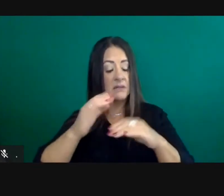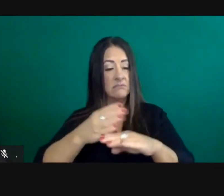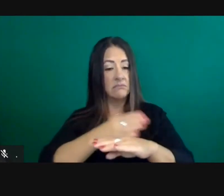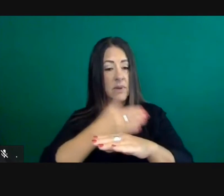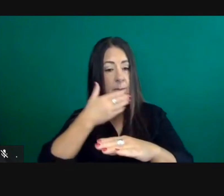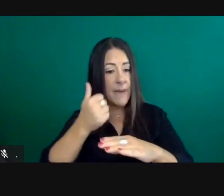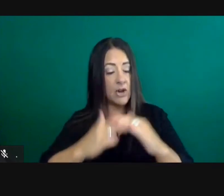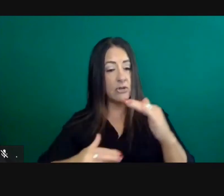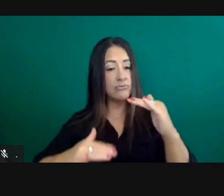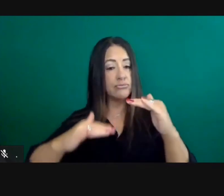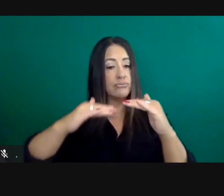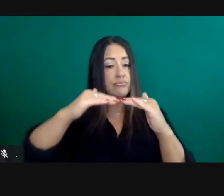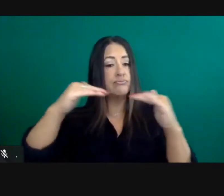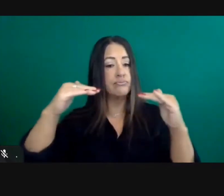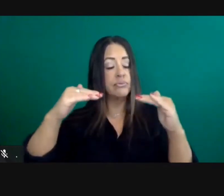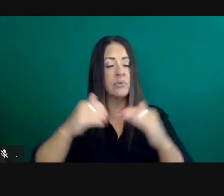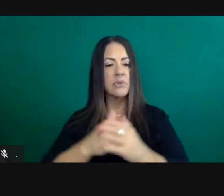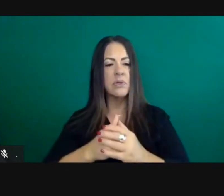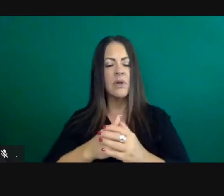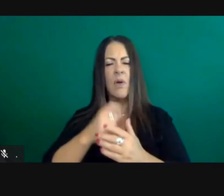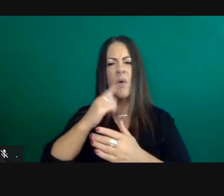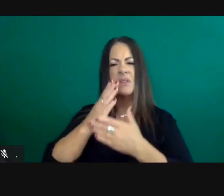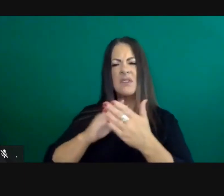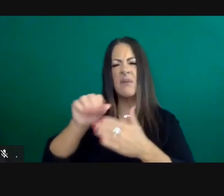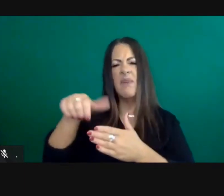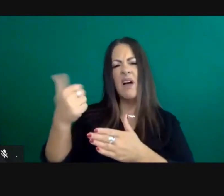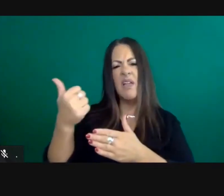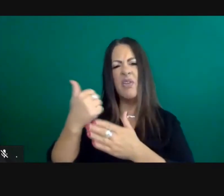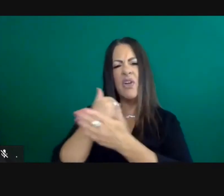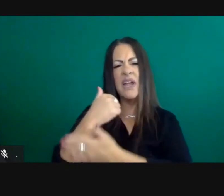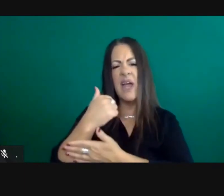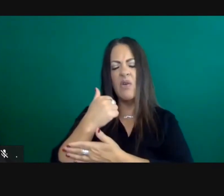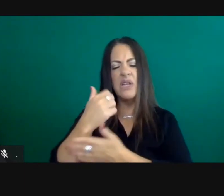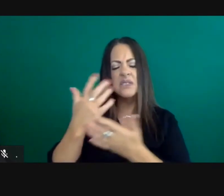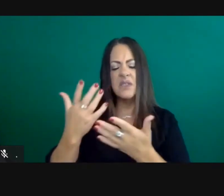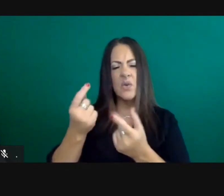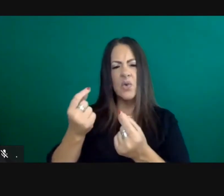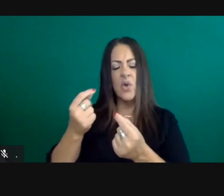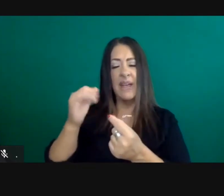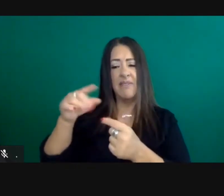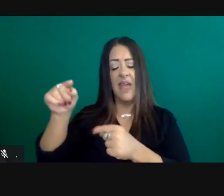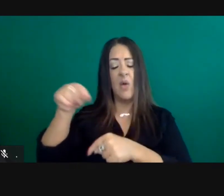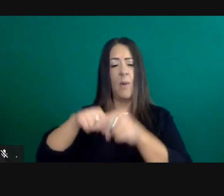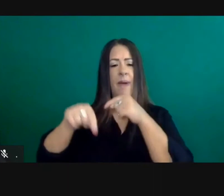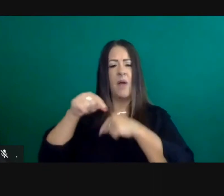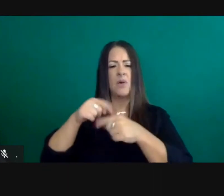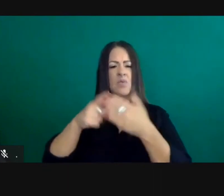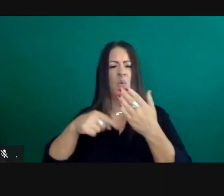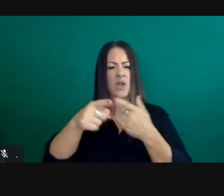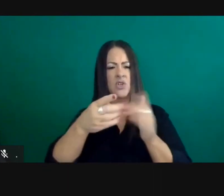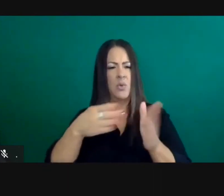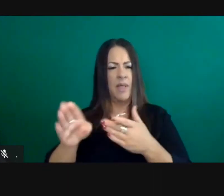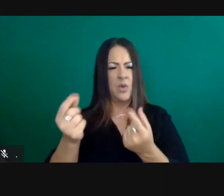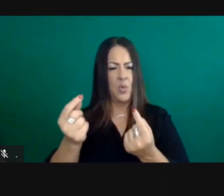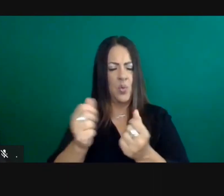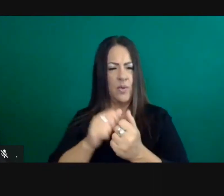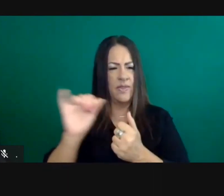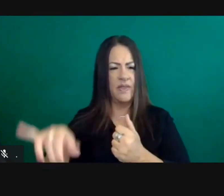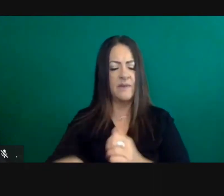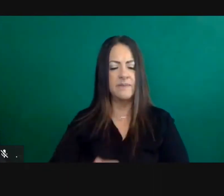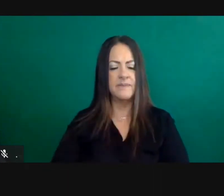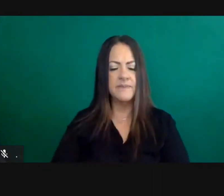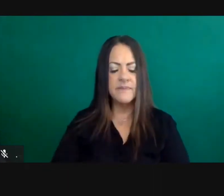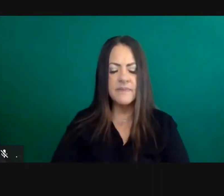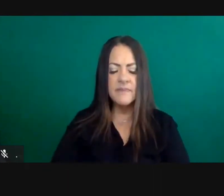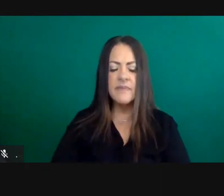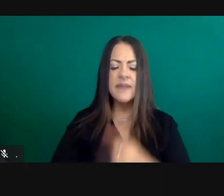of the counties end up going backwards once that metric is introduced? Thank you. Yeah, it's a great question. As I said late last